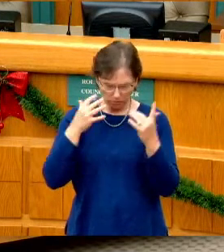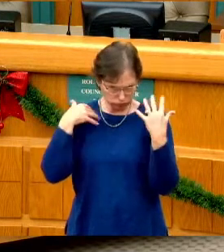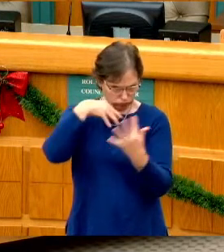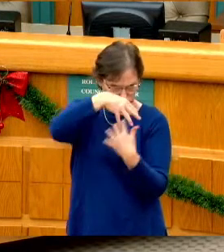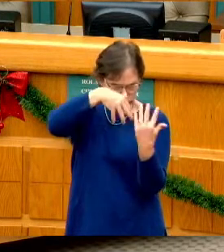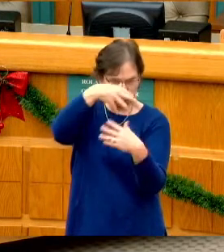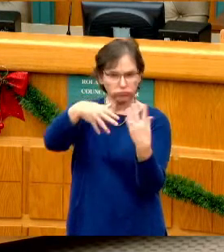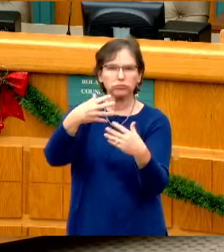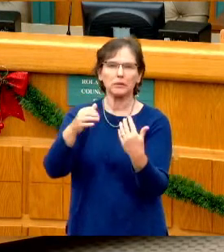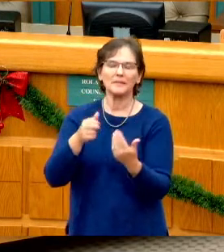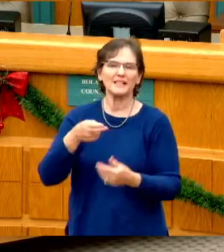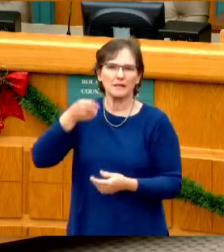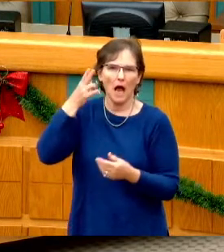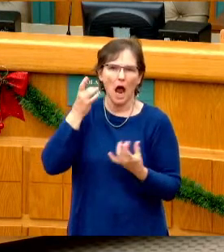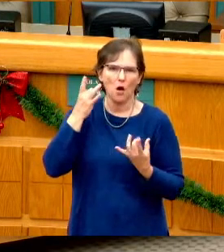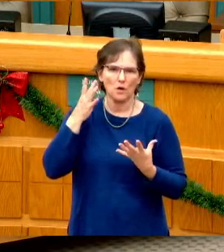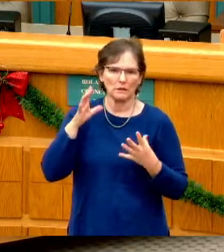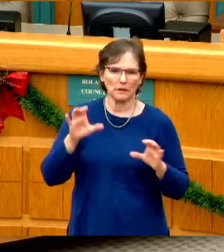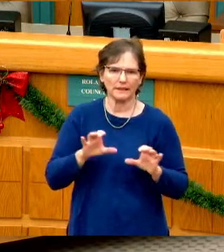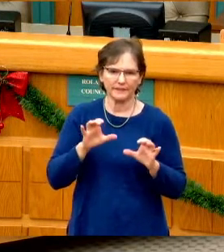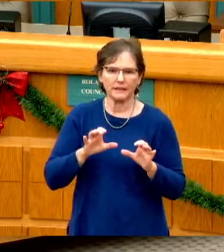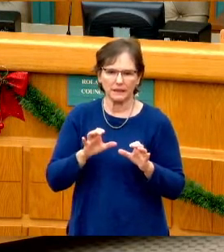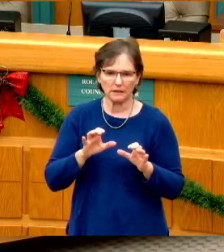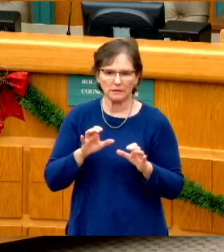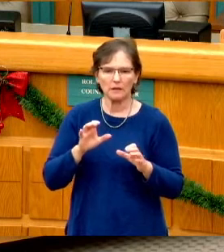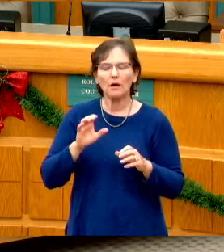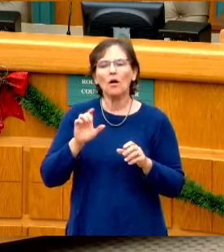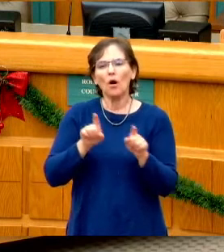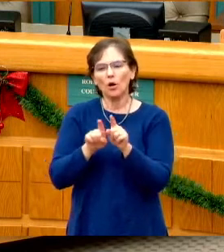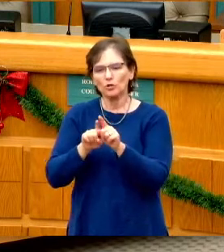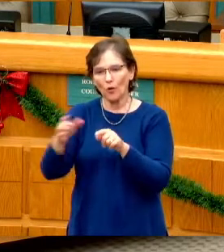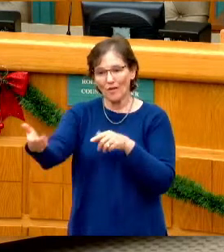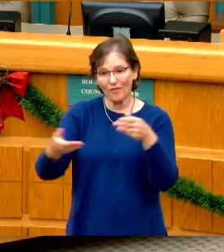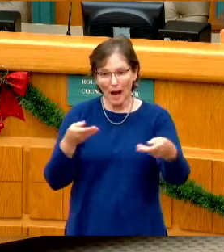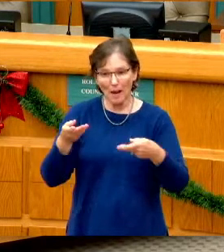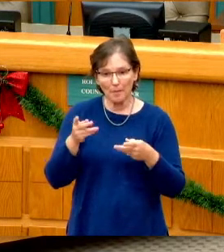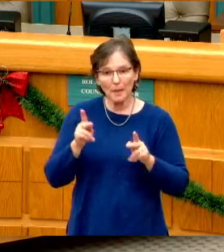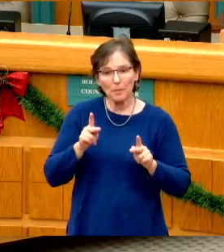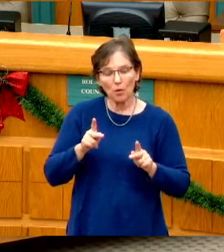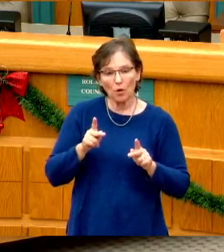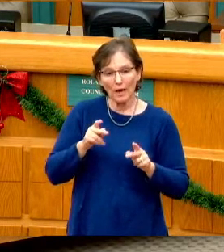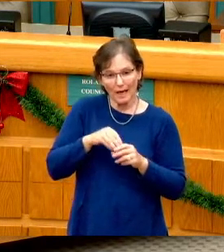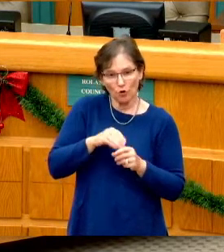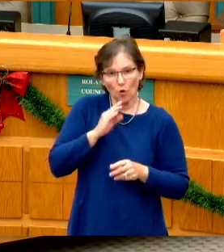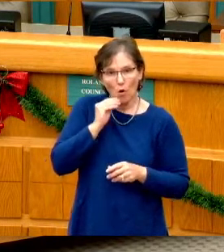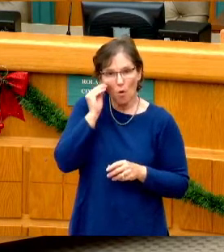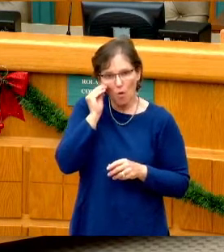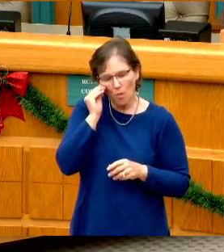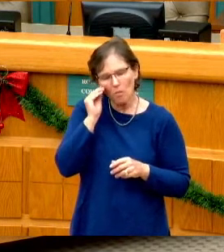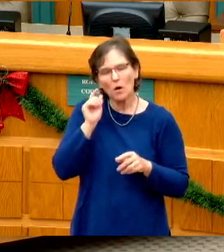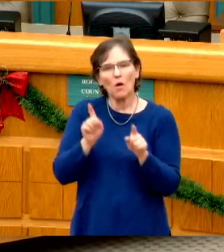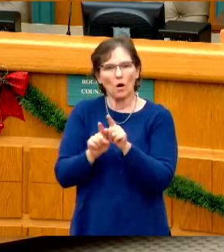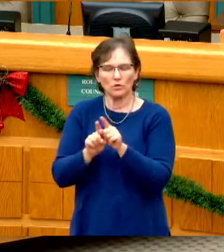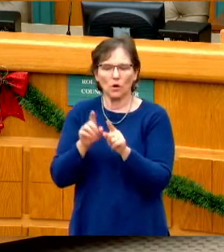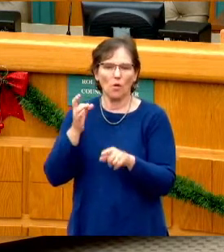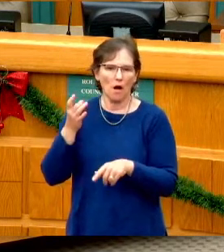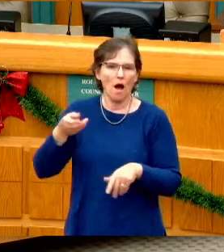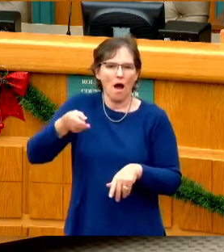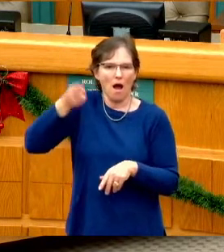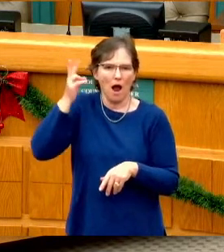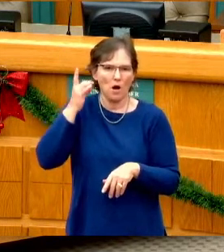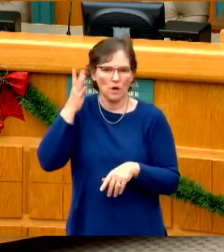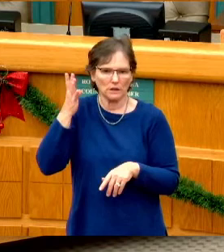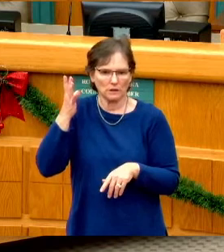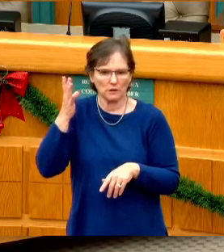considered a high-risk activity. So please continue to practice the 3 W's and wear a mask, wash